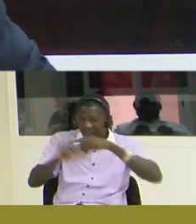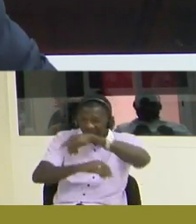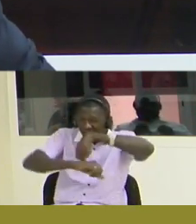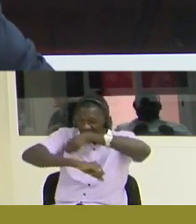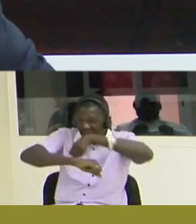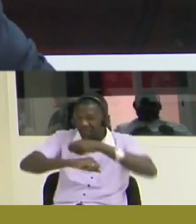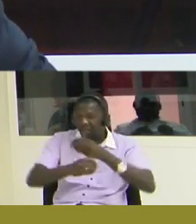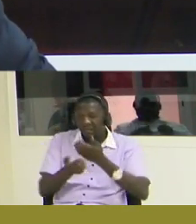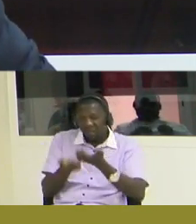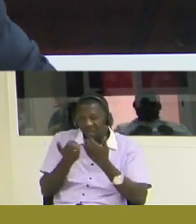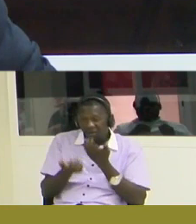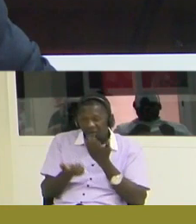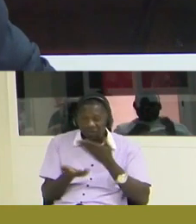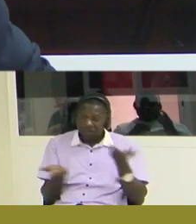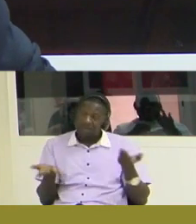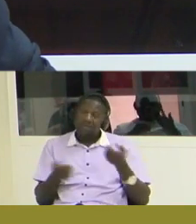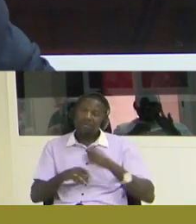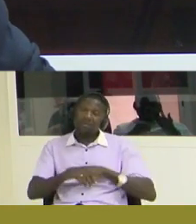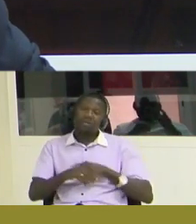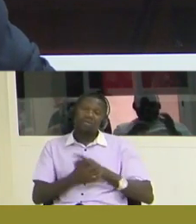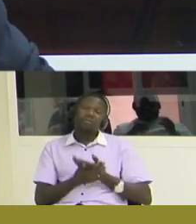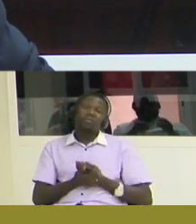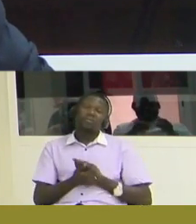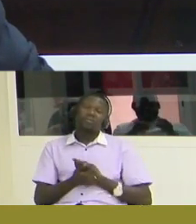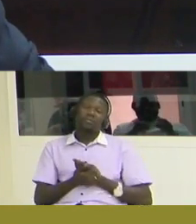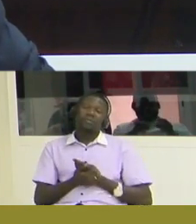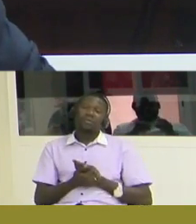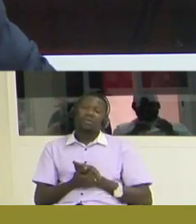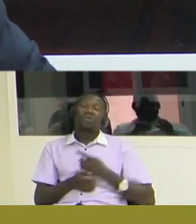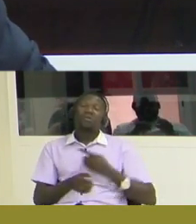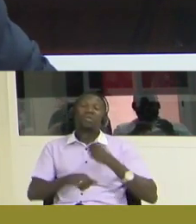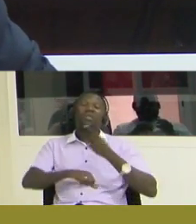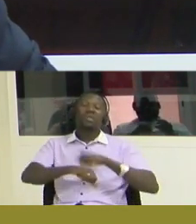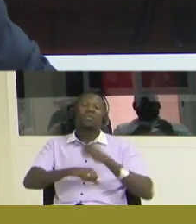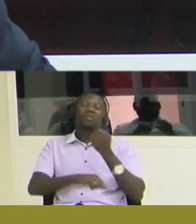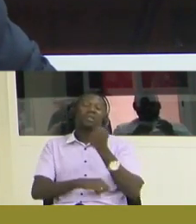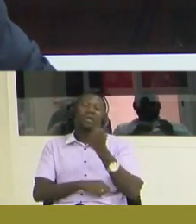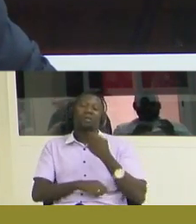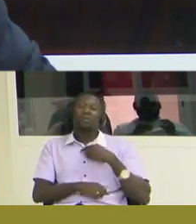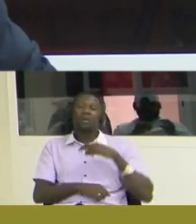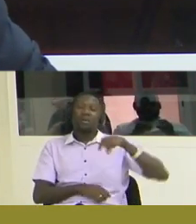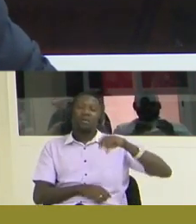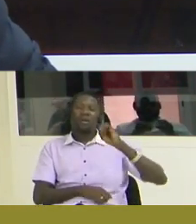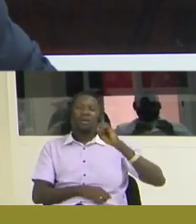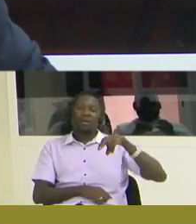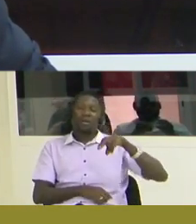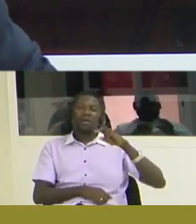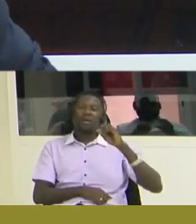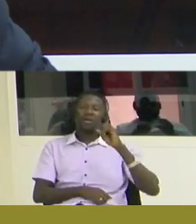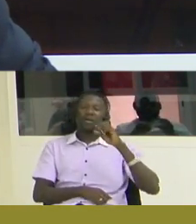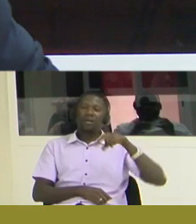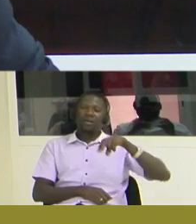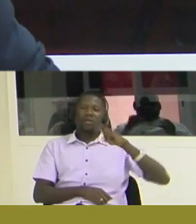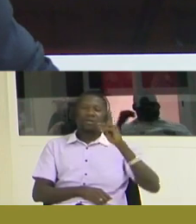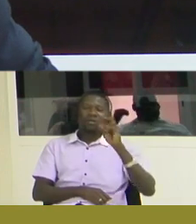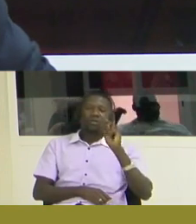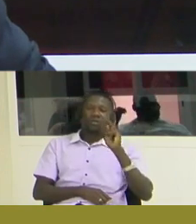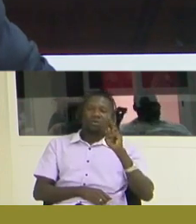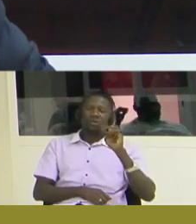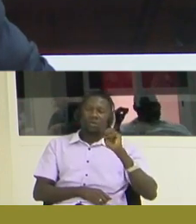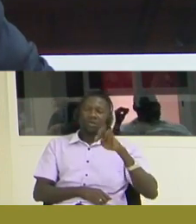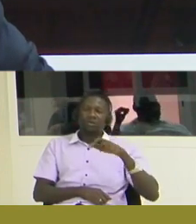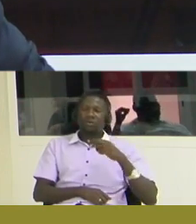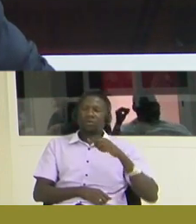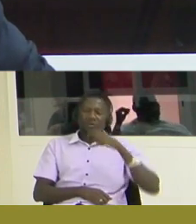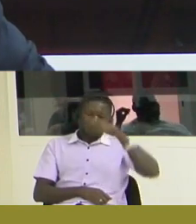kitchen the car to my end Alberto : own Hotel training school because my guru was working at the hotel training school some kutol